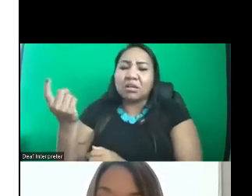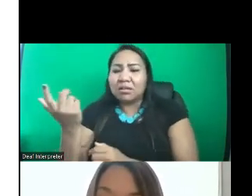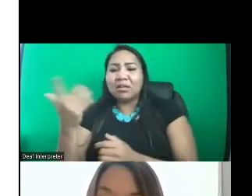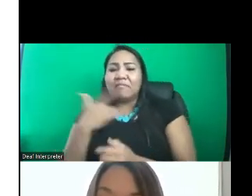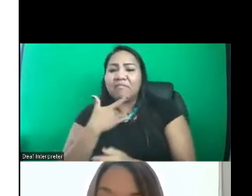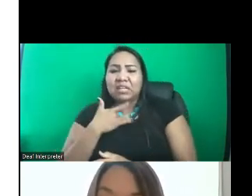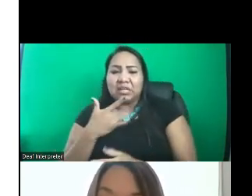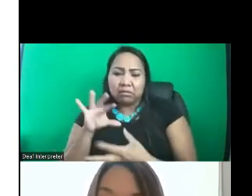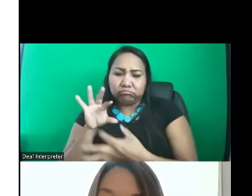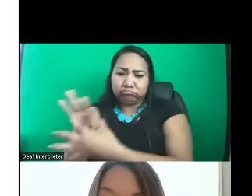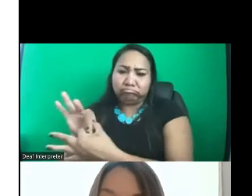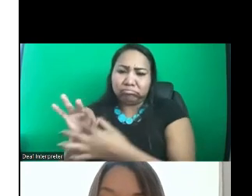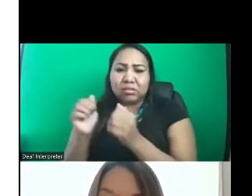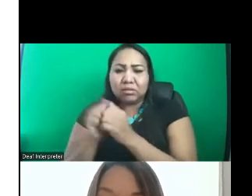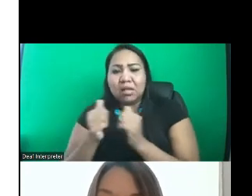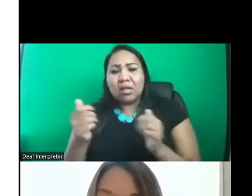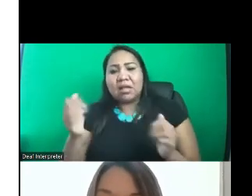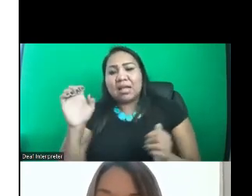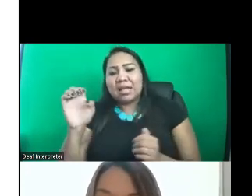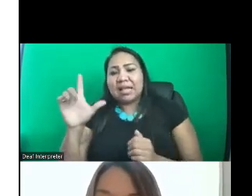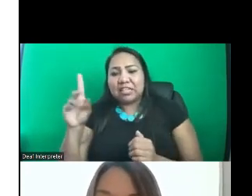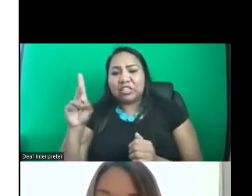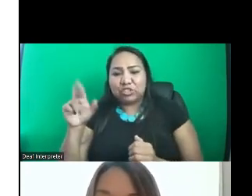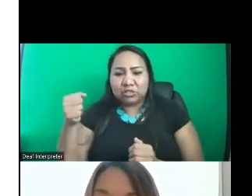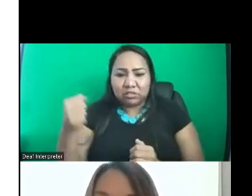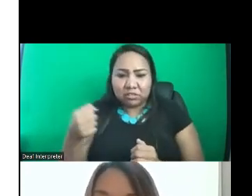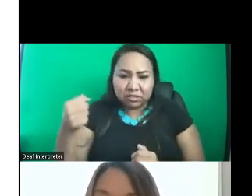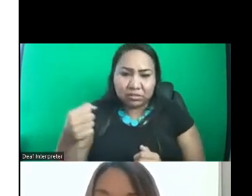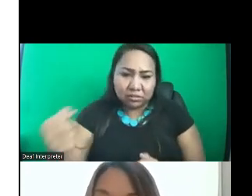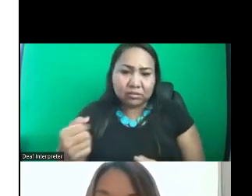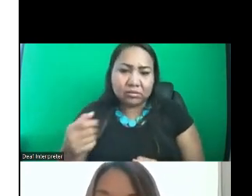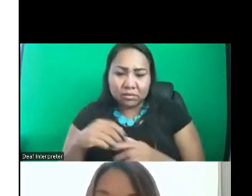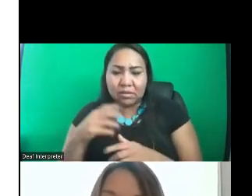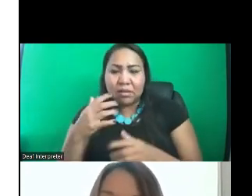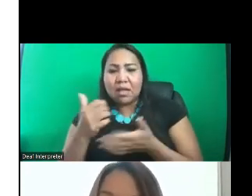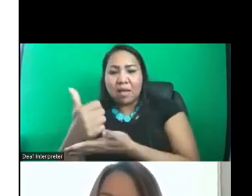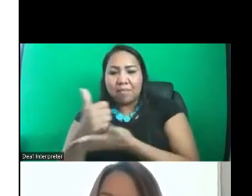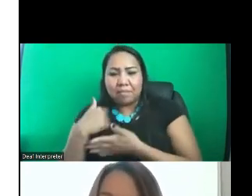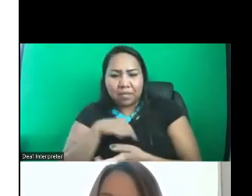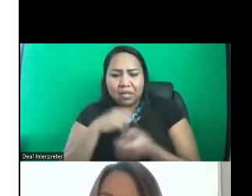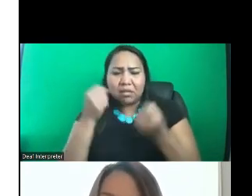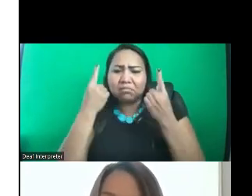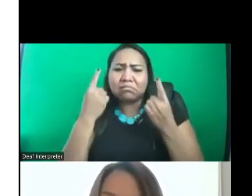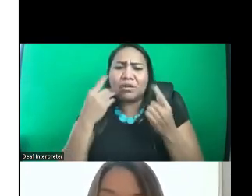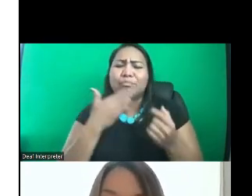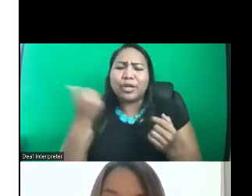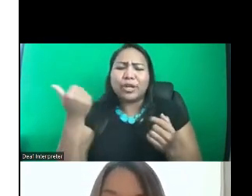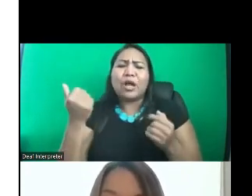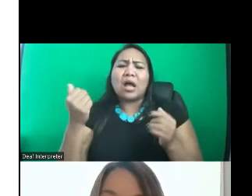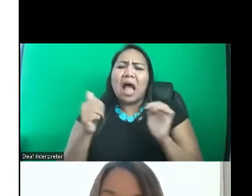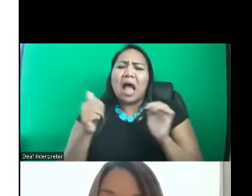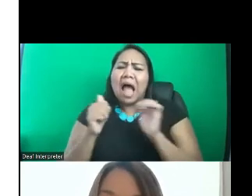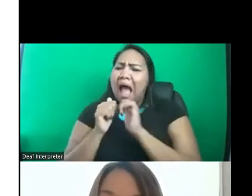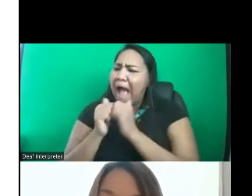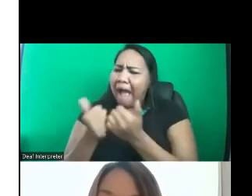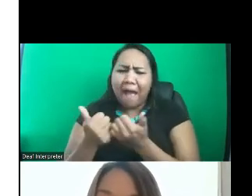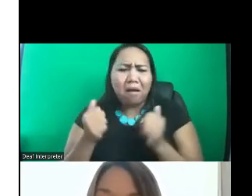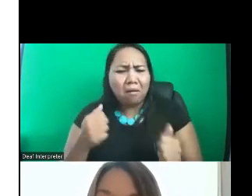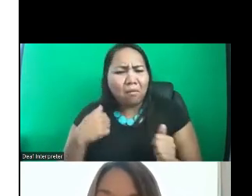in the community to gain better insight on how far we've come, to appreciate